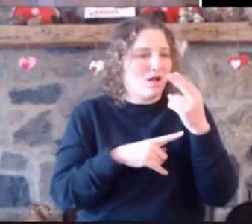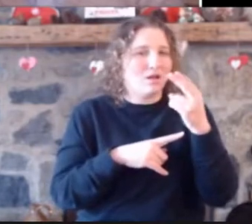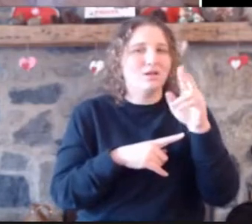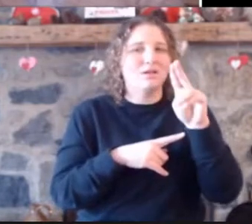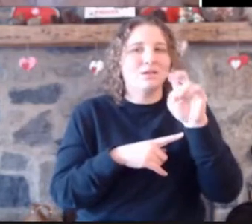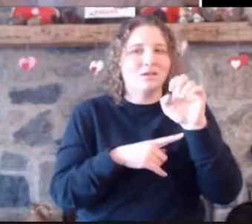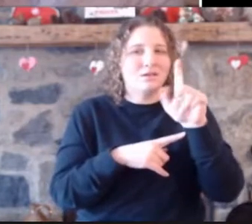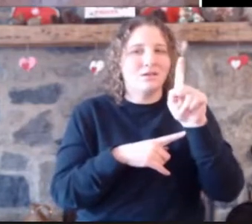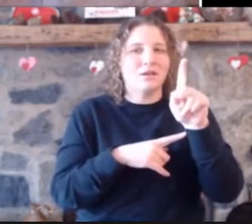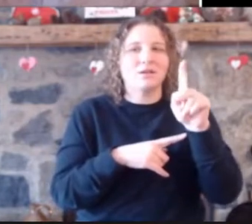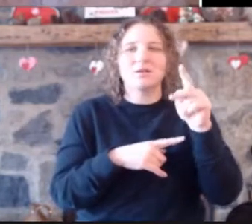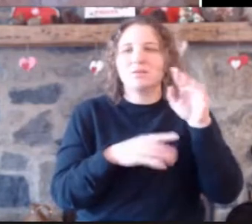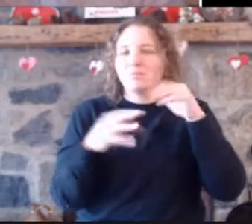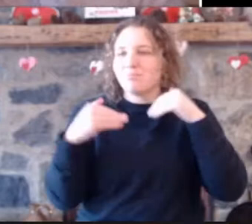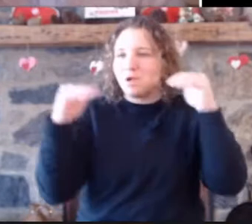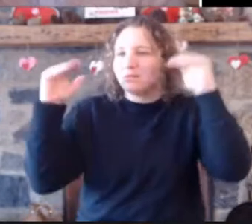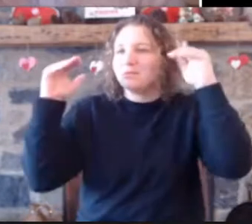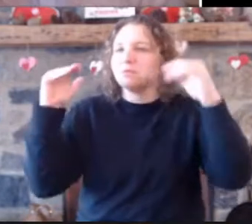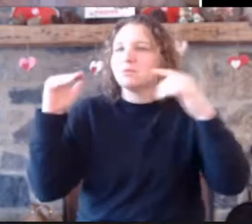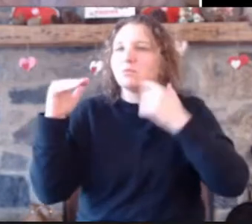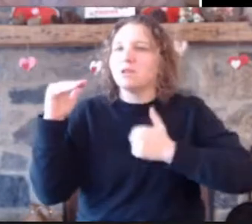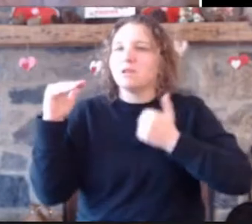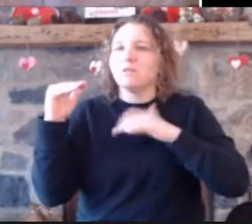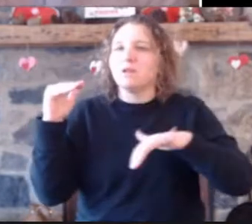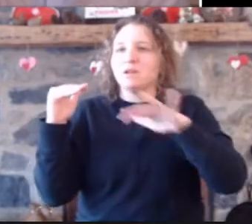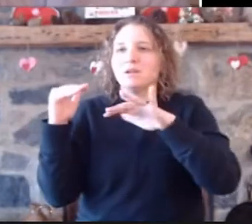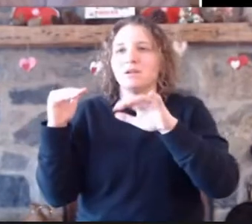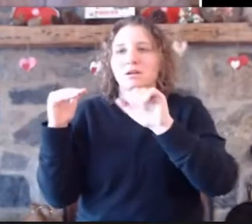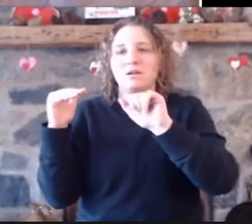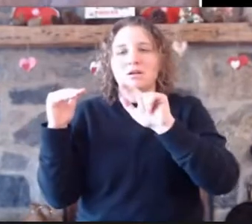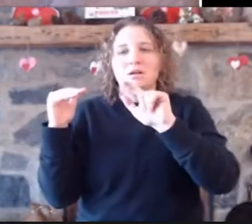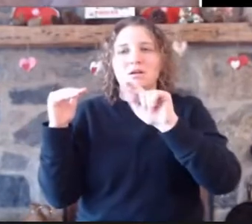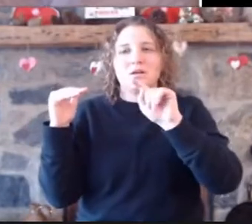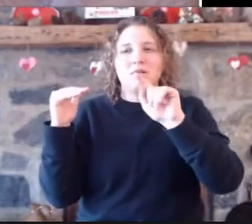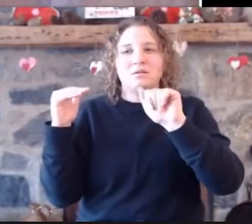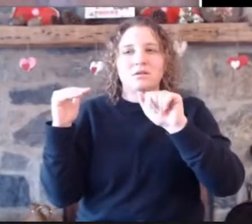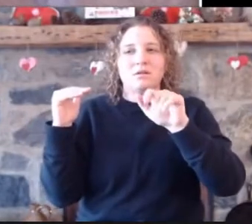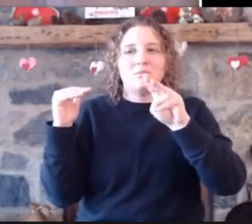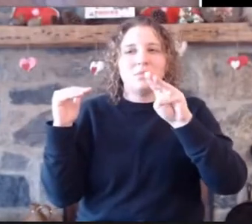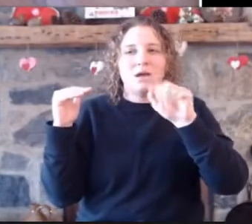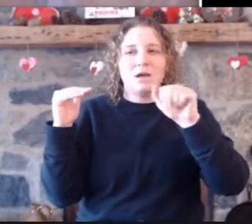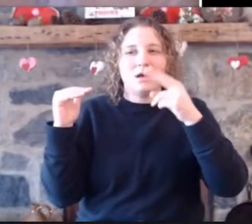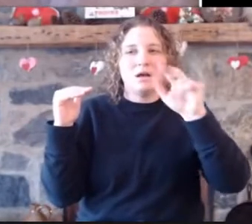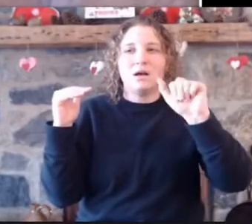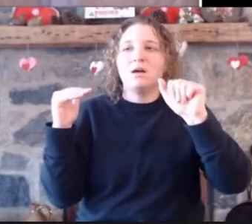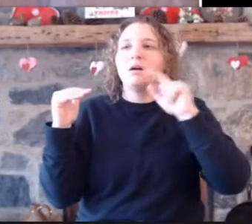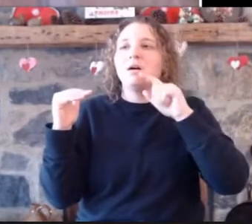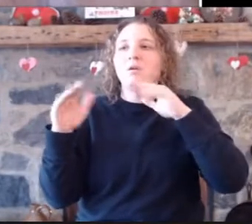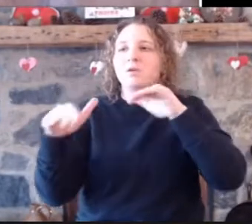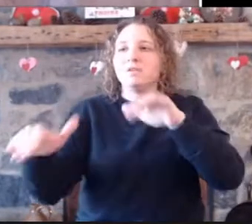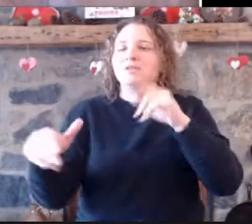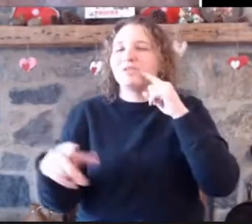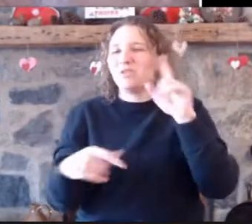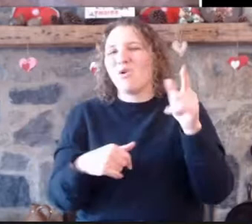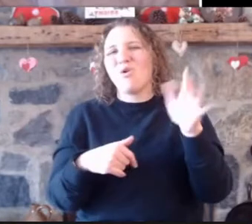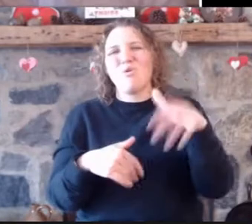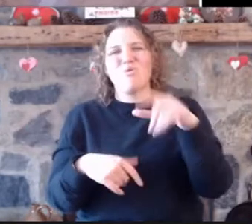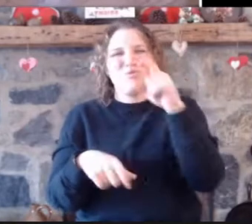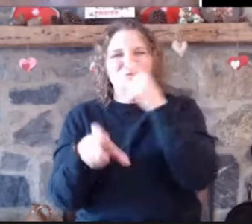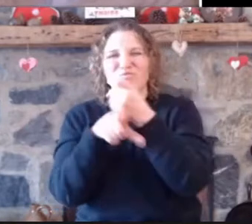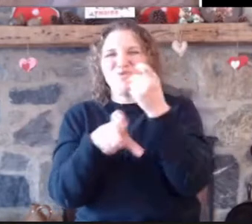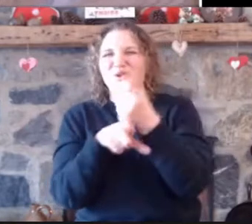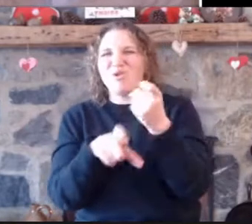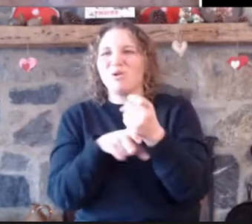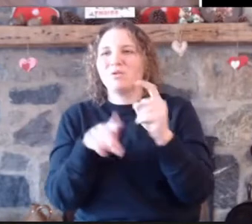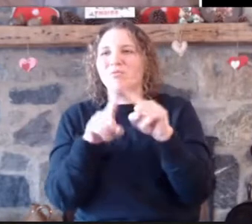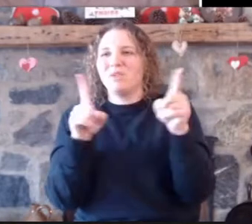closer to home that's supposedly living in the Altamaha River. It was found on April 1st, so people tried to argue it was a hoax. However, the news